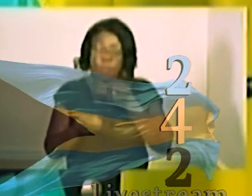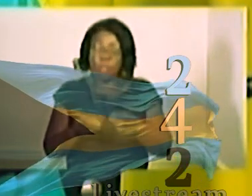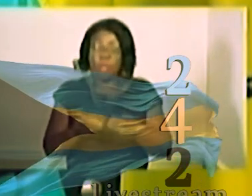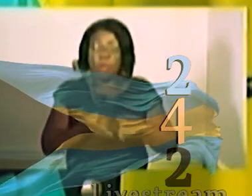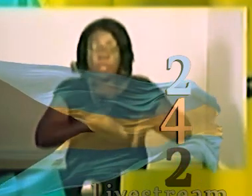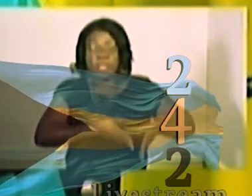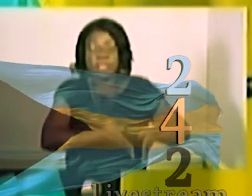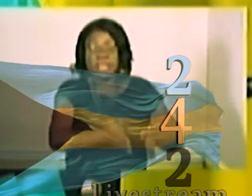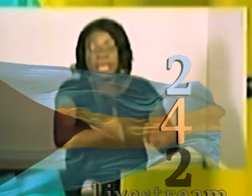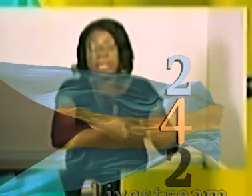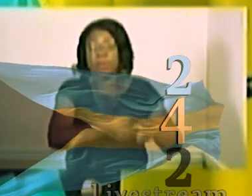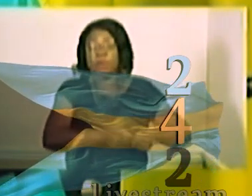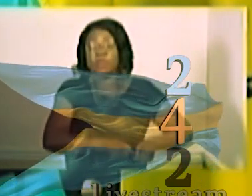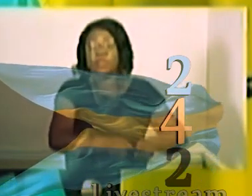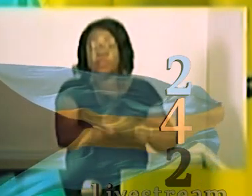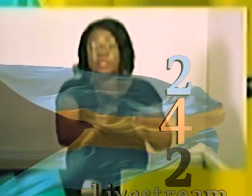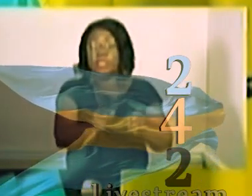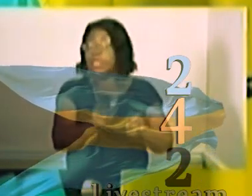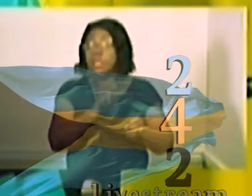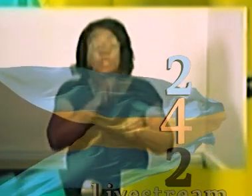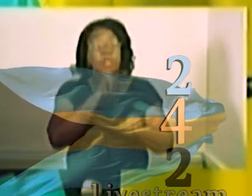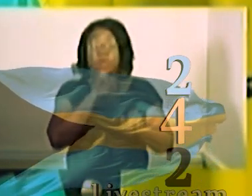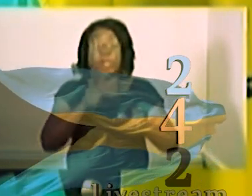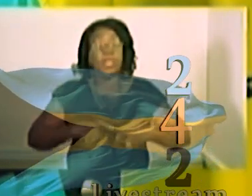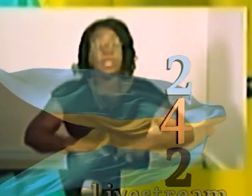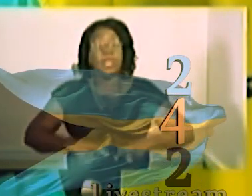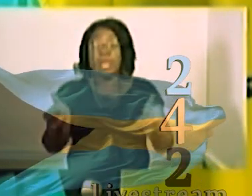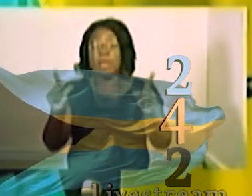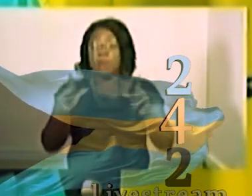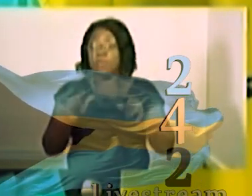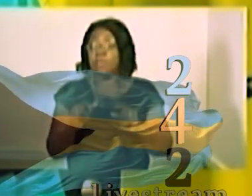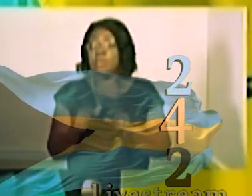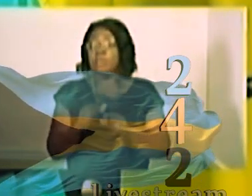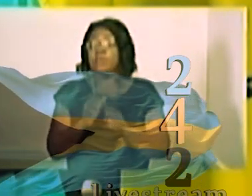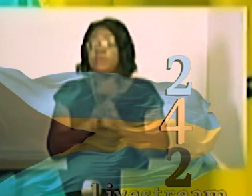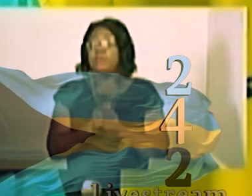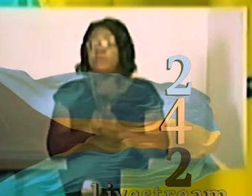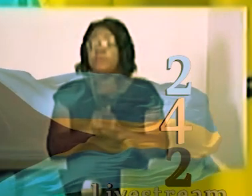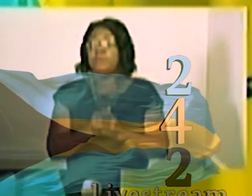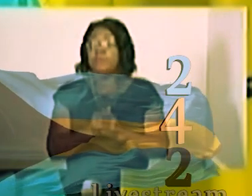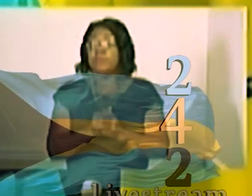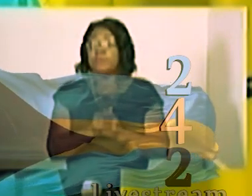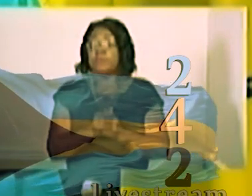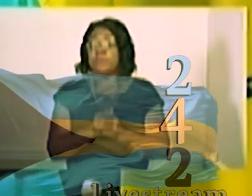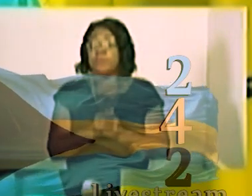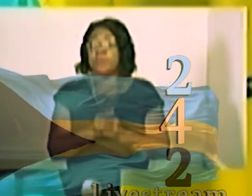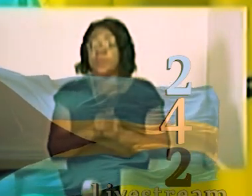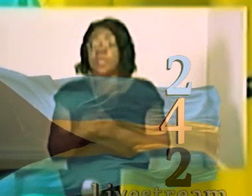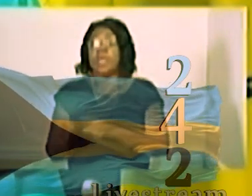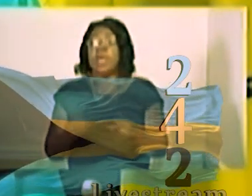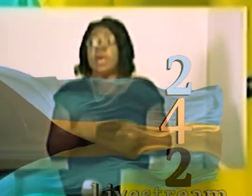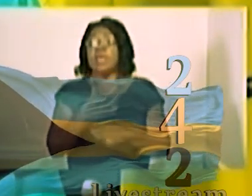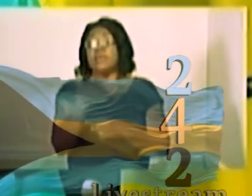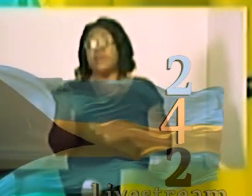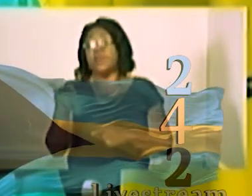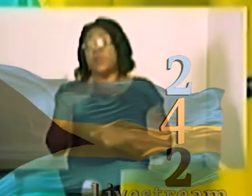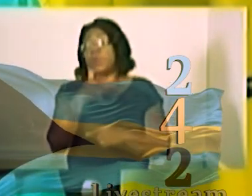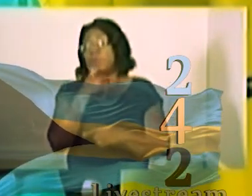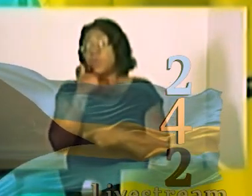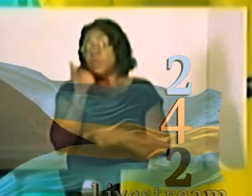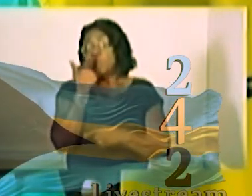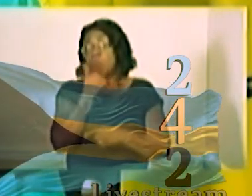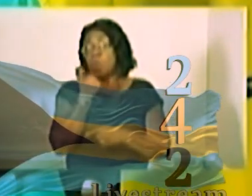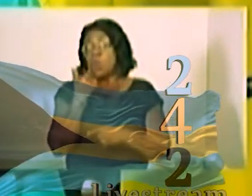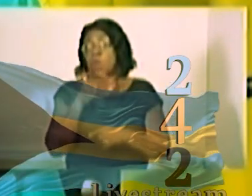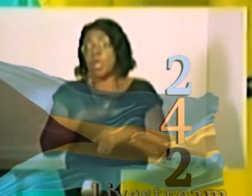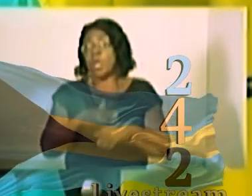properly advised, are not allowed on our streets or our sidewalks. As for those that embark